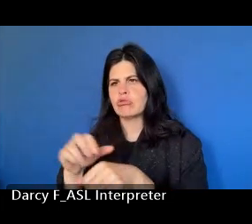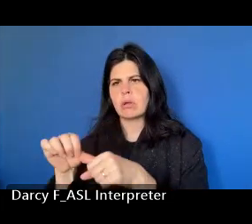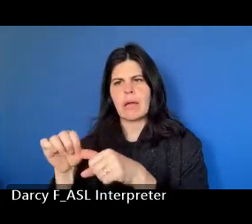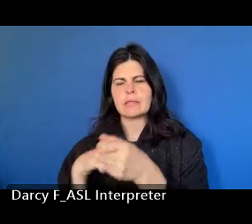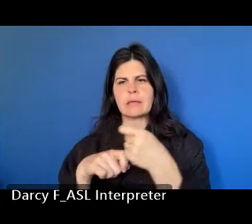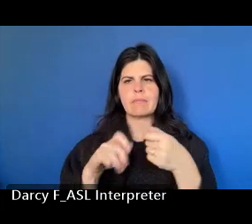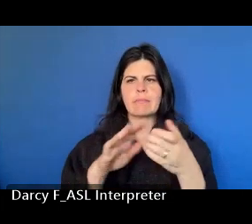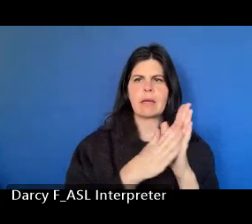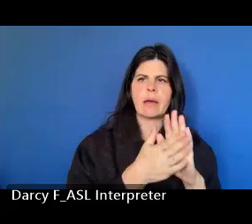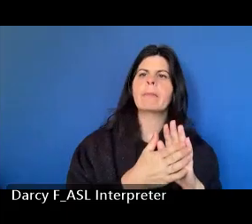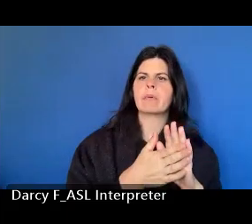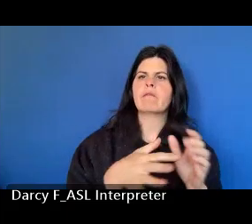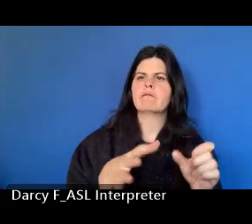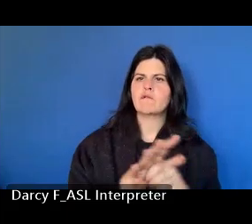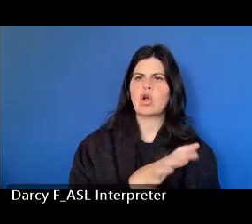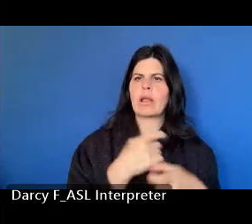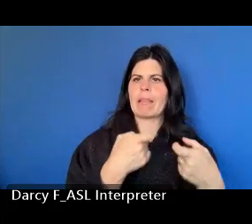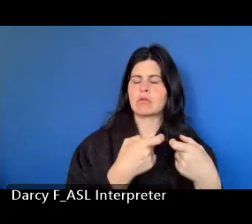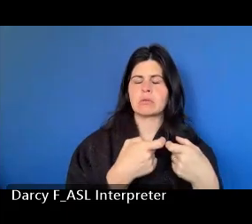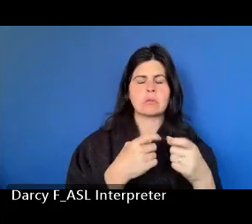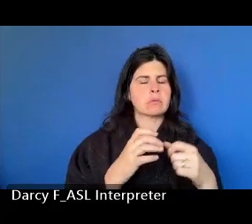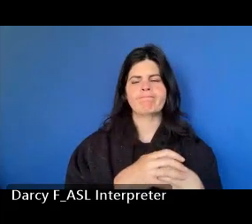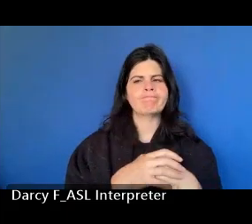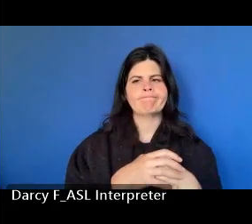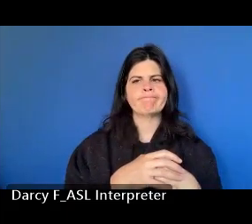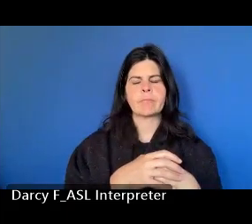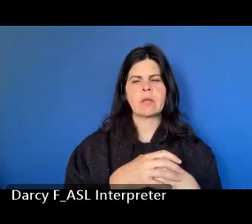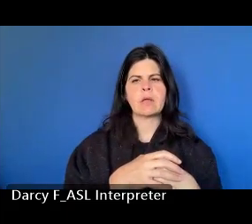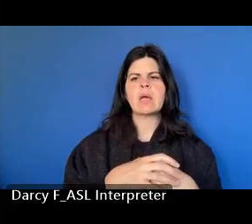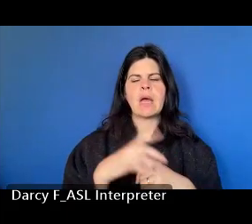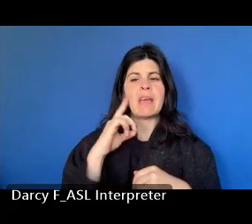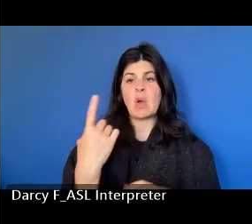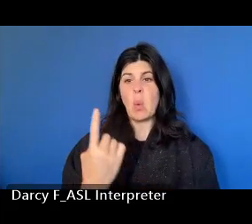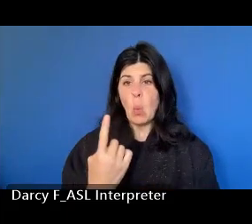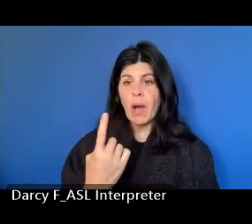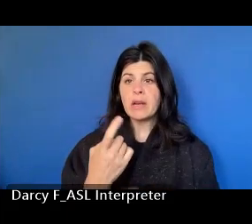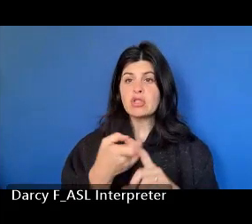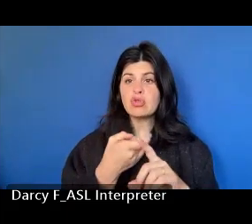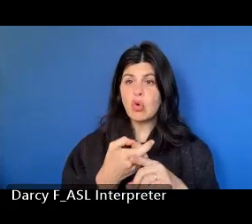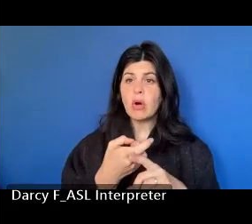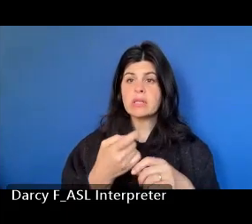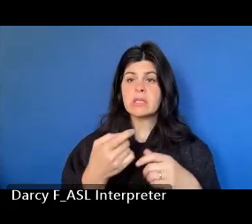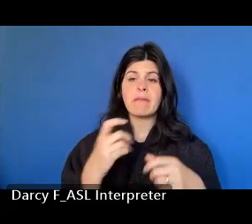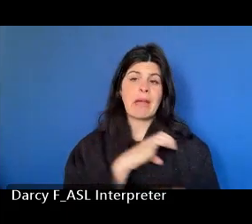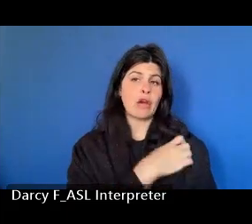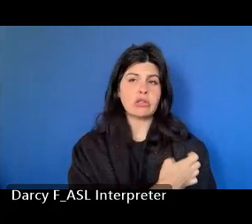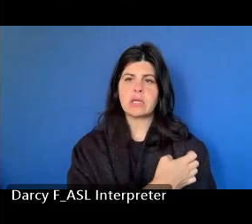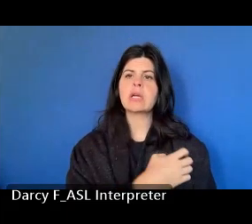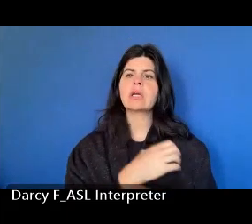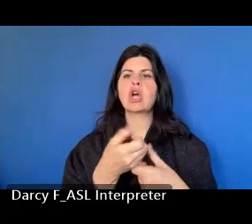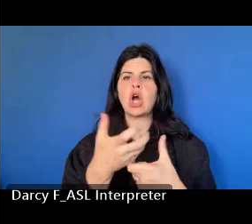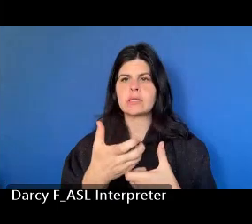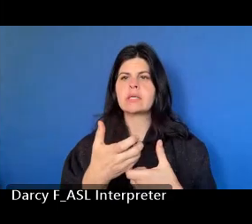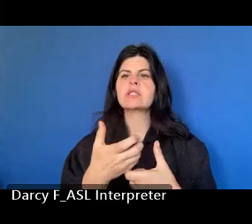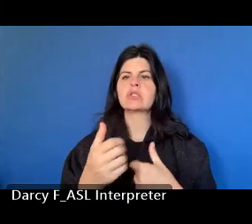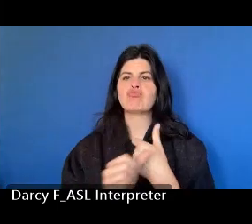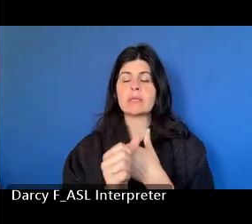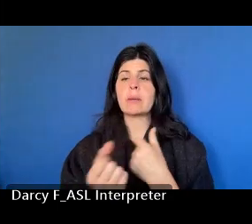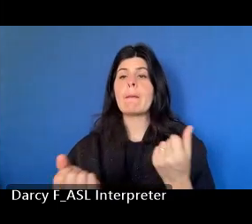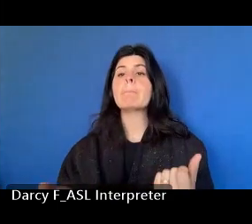electrification. I think relying on a single source of energy creates unneeded risk. Having multiple energy sources